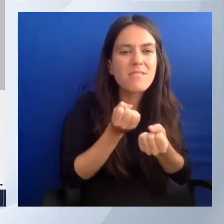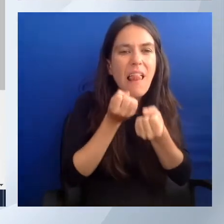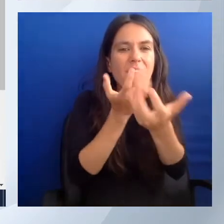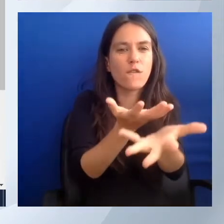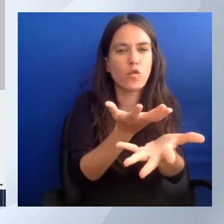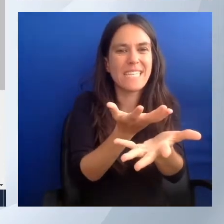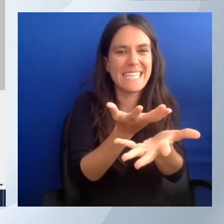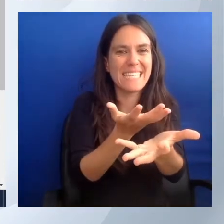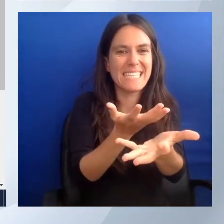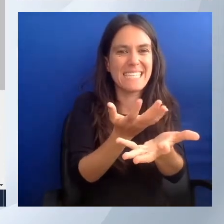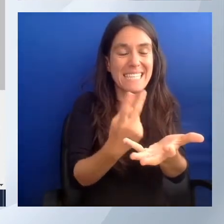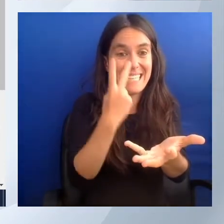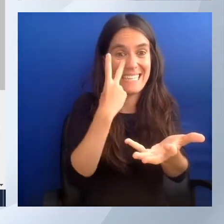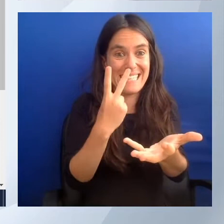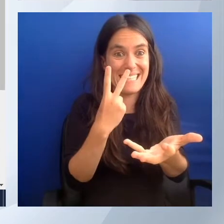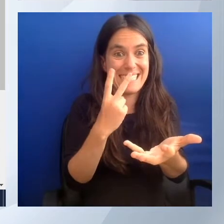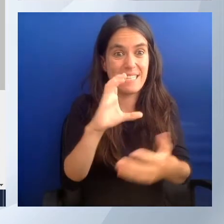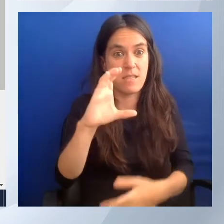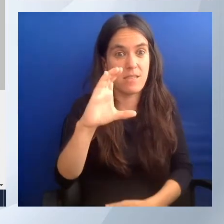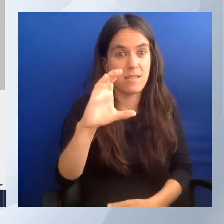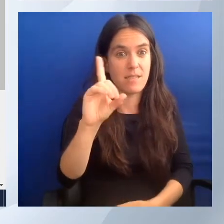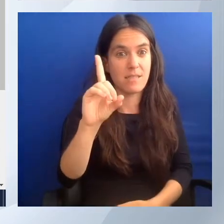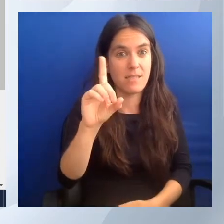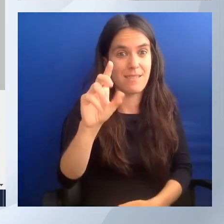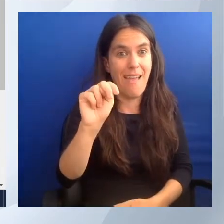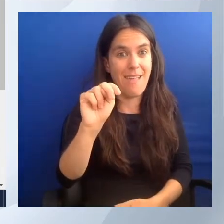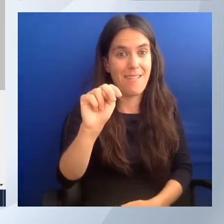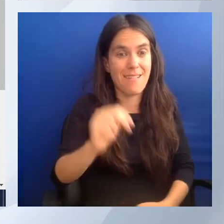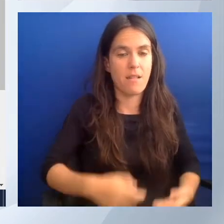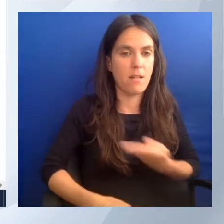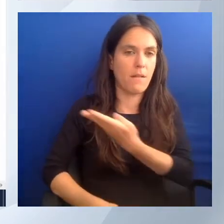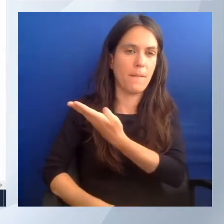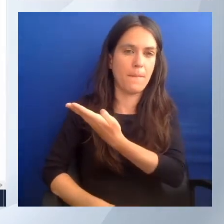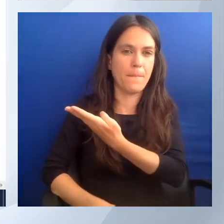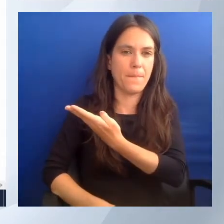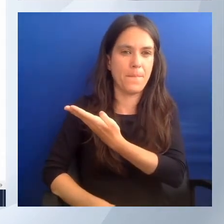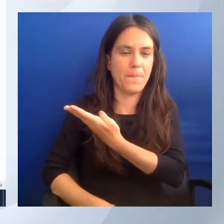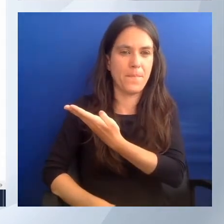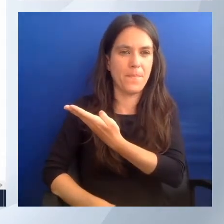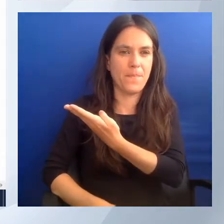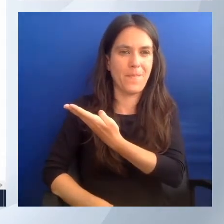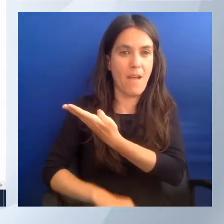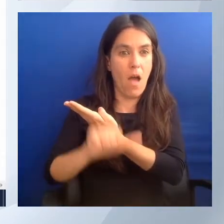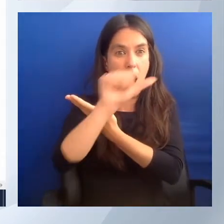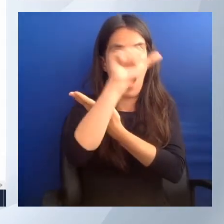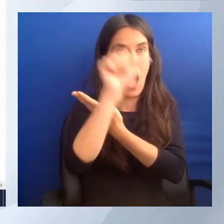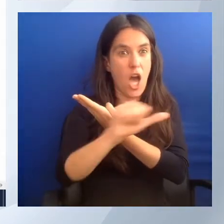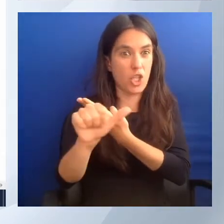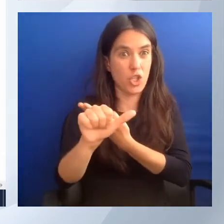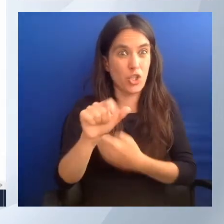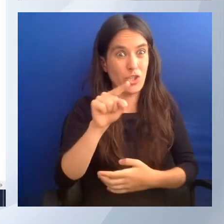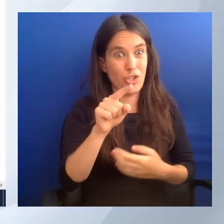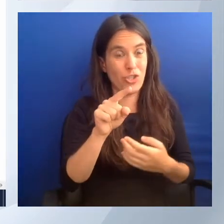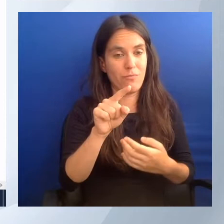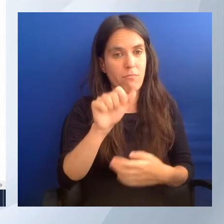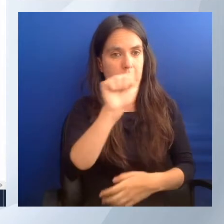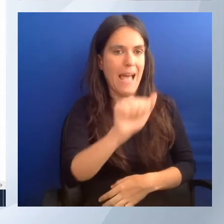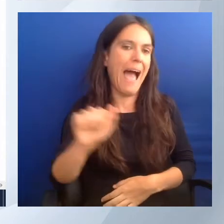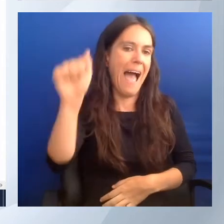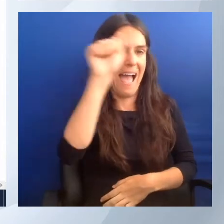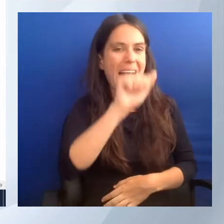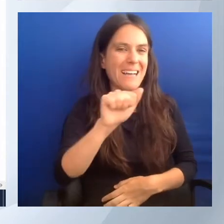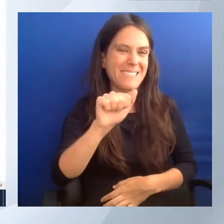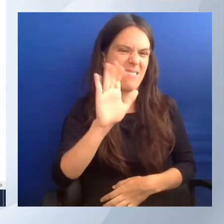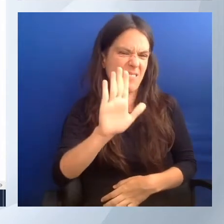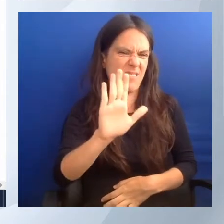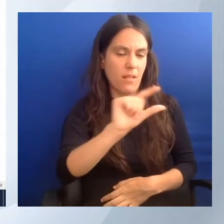you specify the CDN, you actually get a Azure Edge domain, and you can go there and within that Azure Edge domain, you can specify